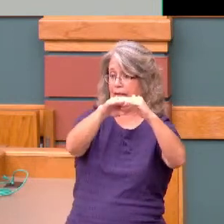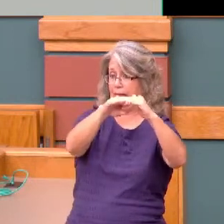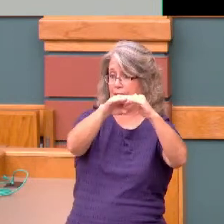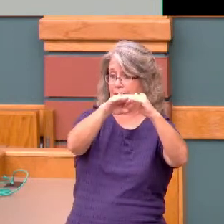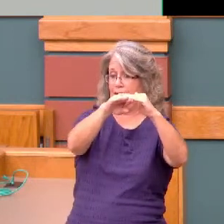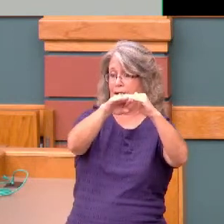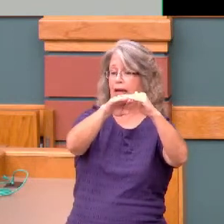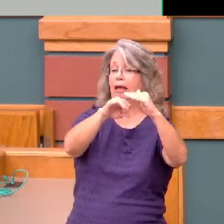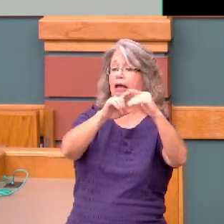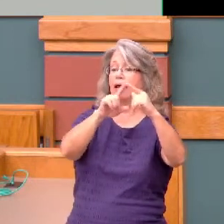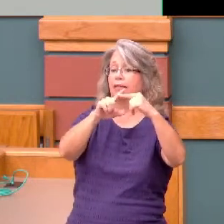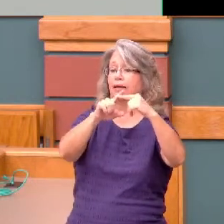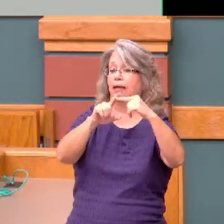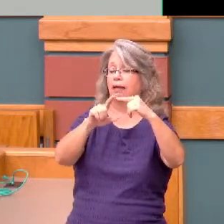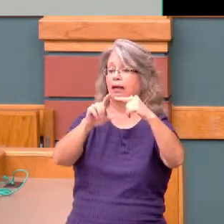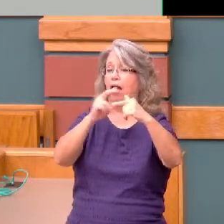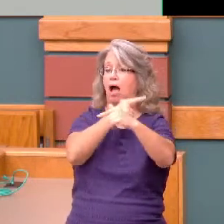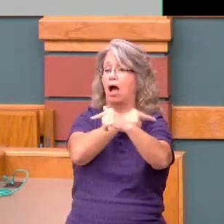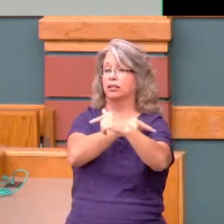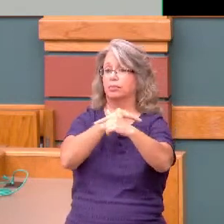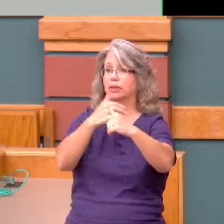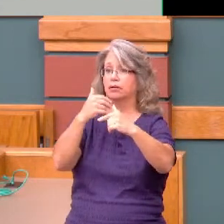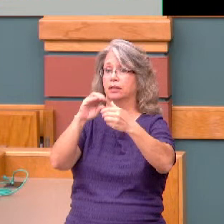peak about 1 week after the cases.